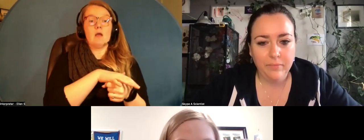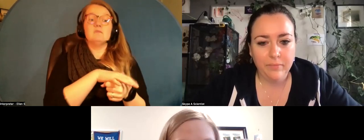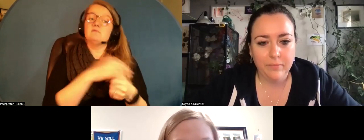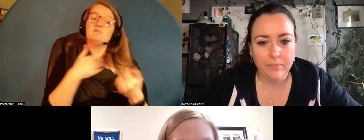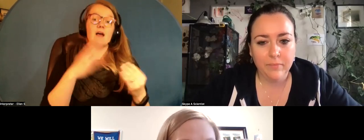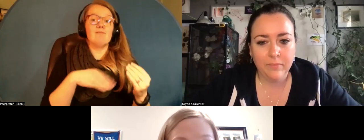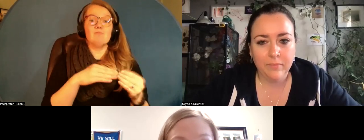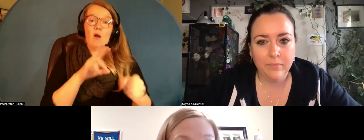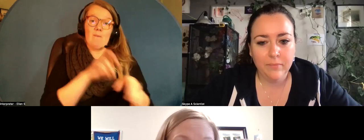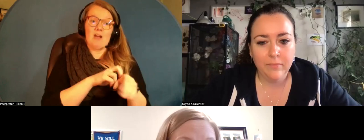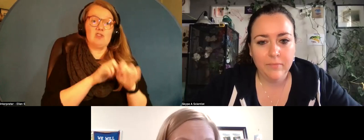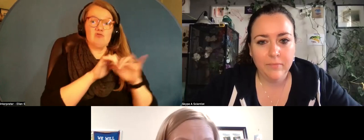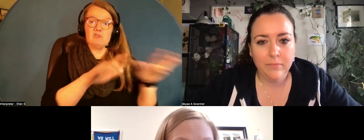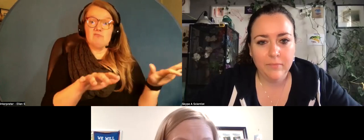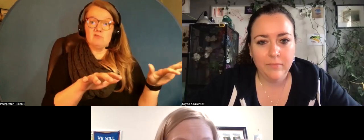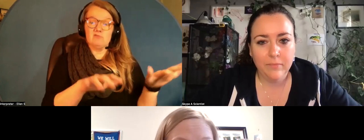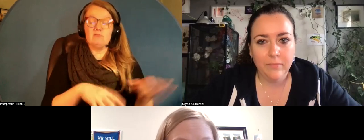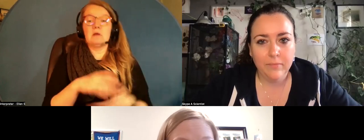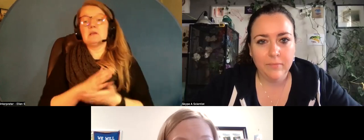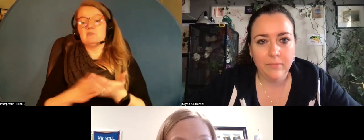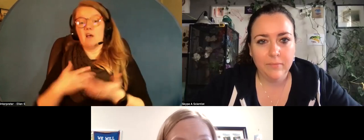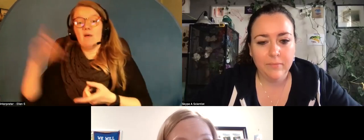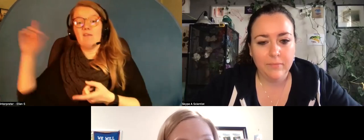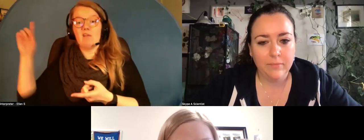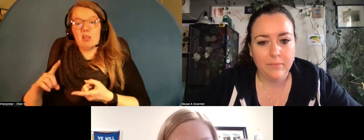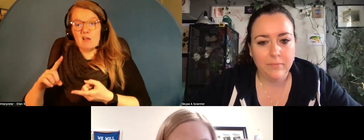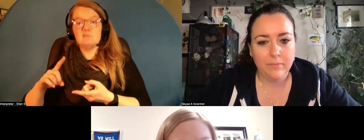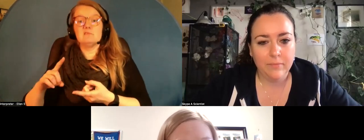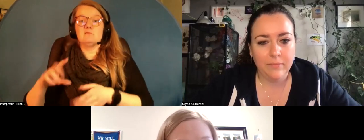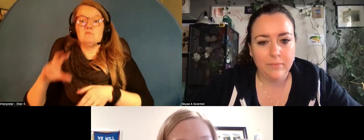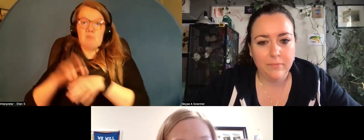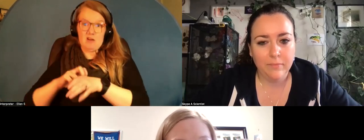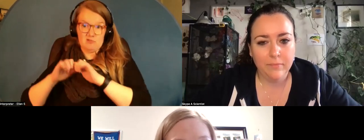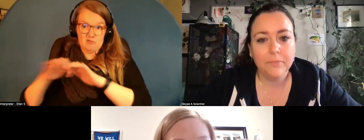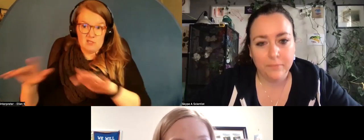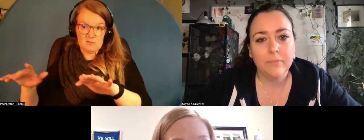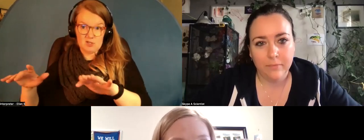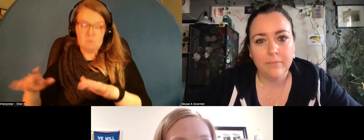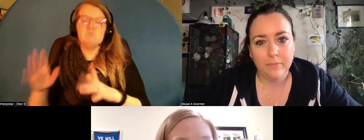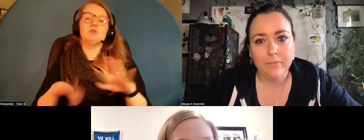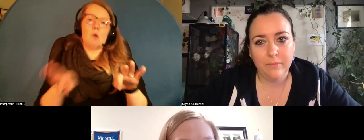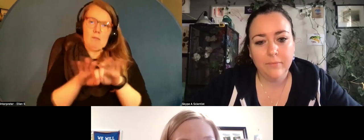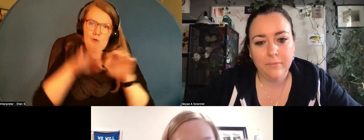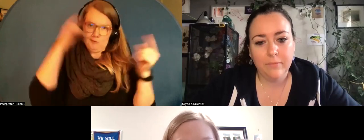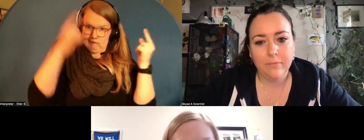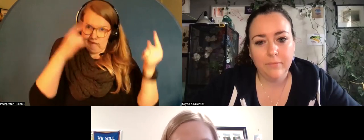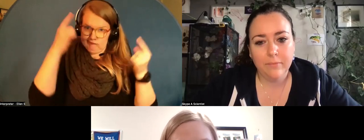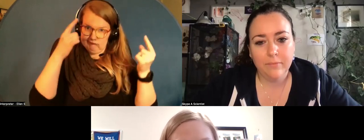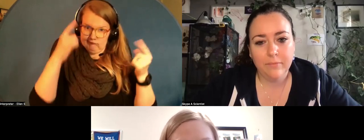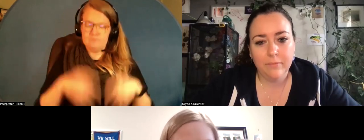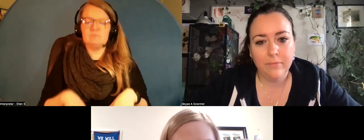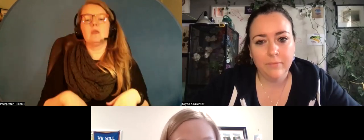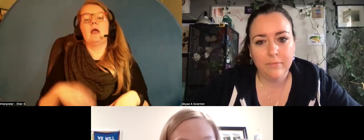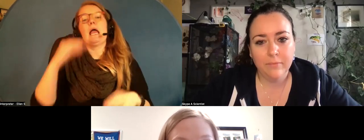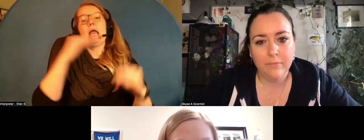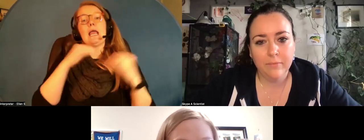in other parts of the world, there's less parasite transmission. So you have to kind of take that into consideration. Now, eating undercooked